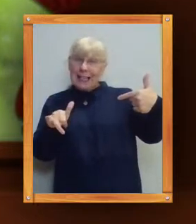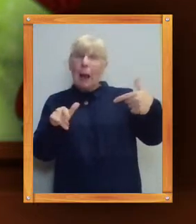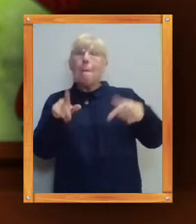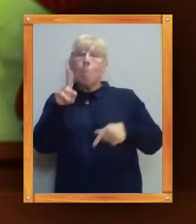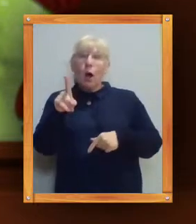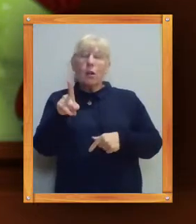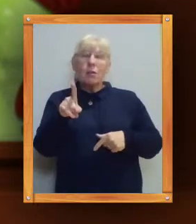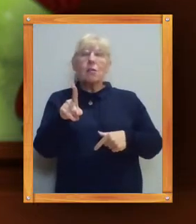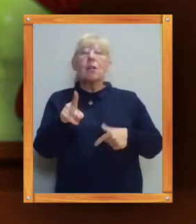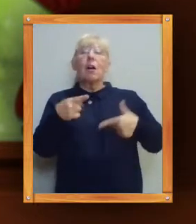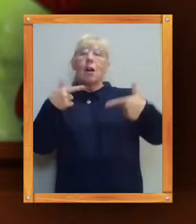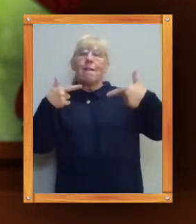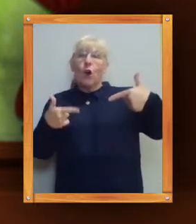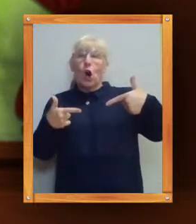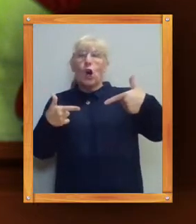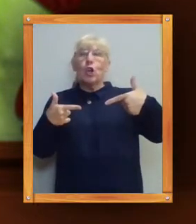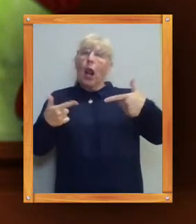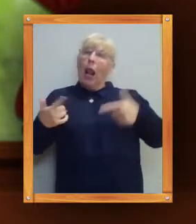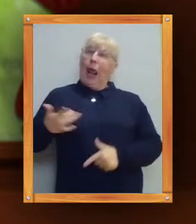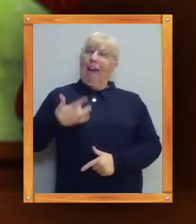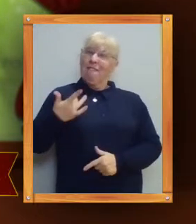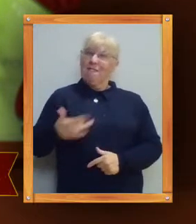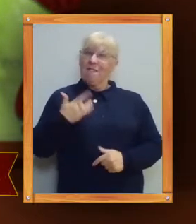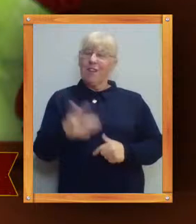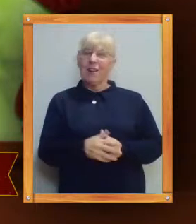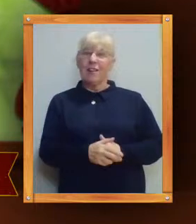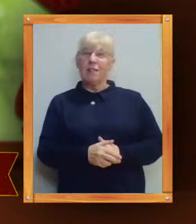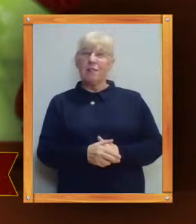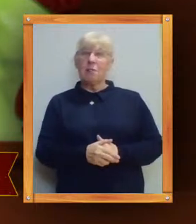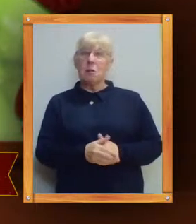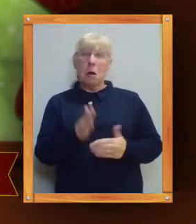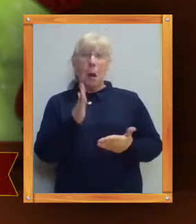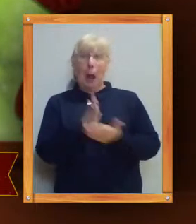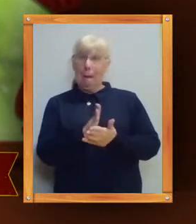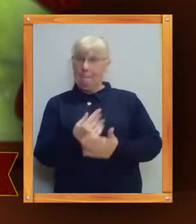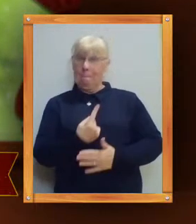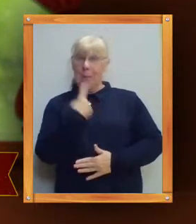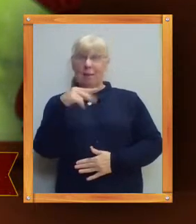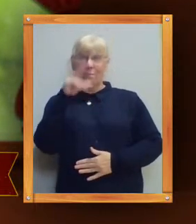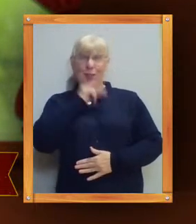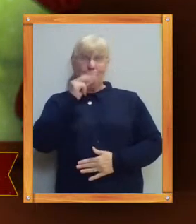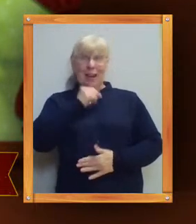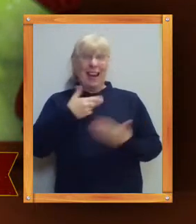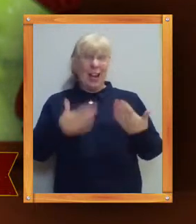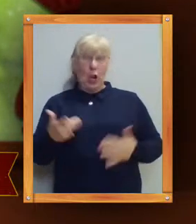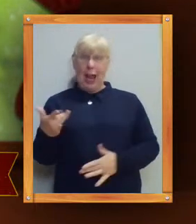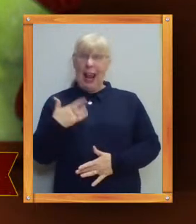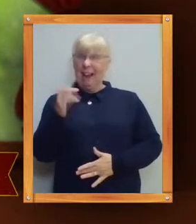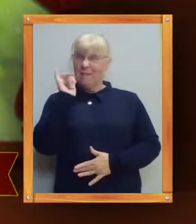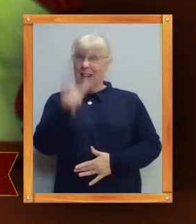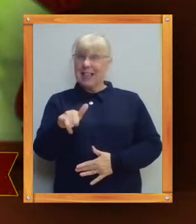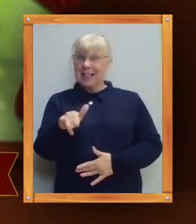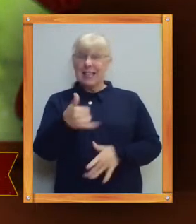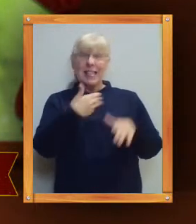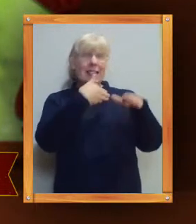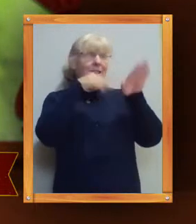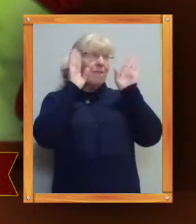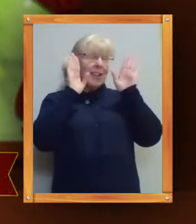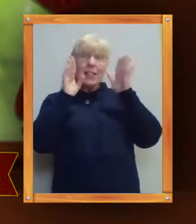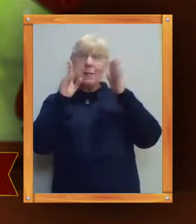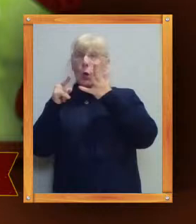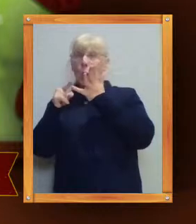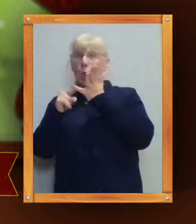you live. And I can tell you, I am completely live talking to you now. If you're watching me on Facebook and YouTube, it's